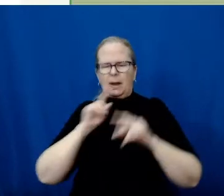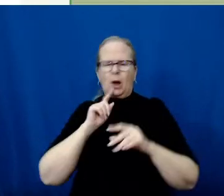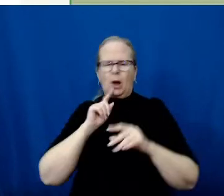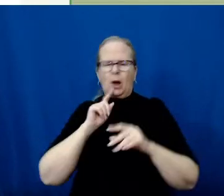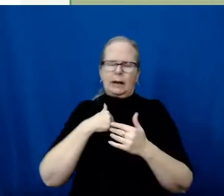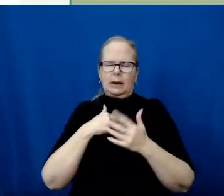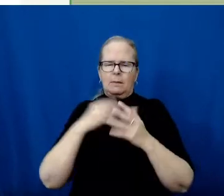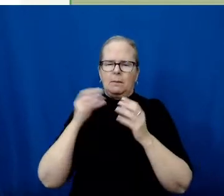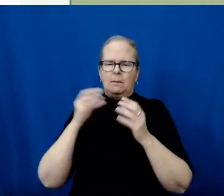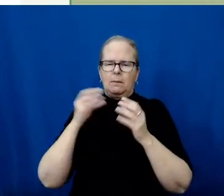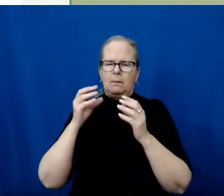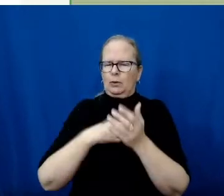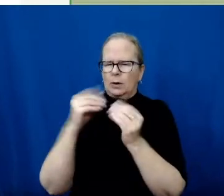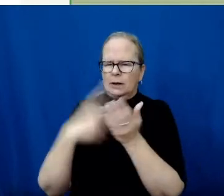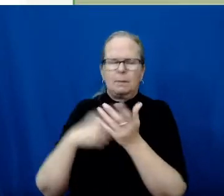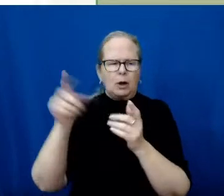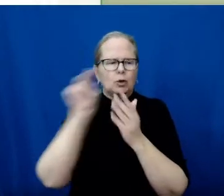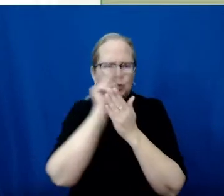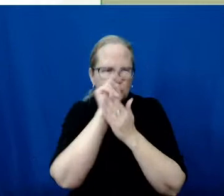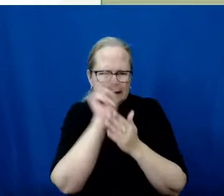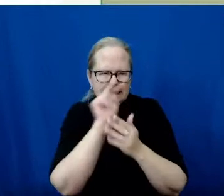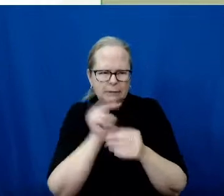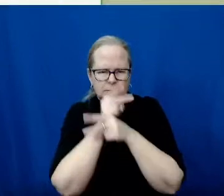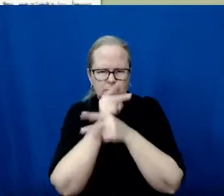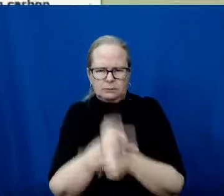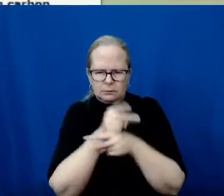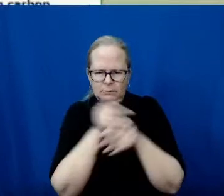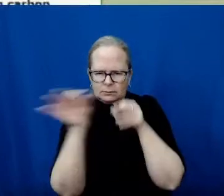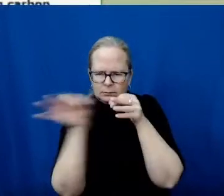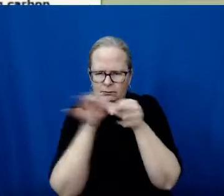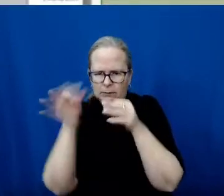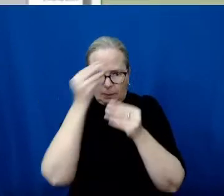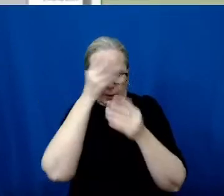careful in this particular application. Next image.